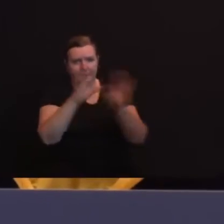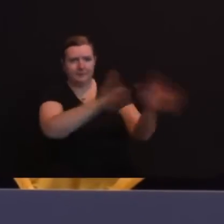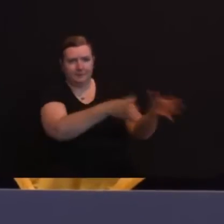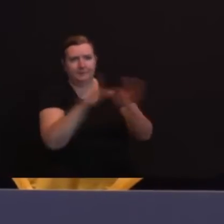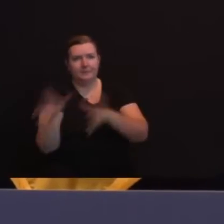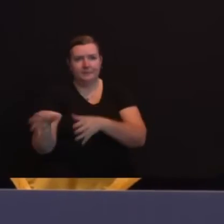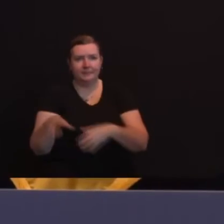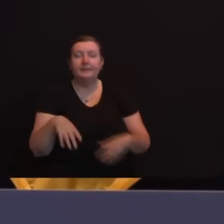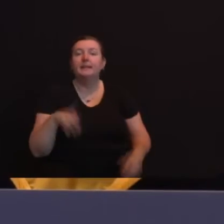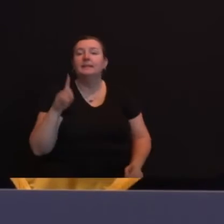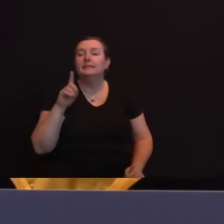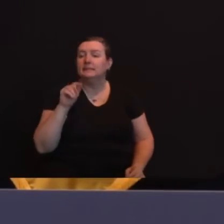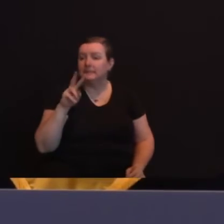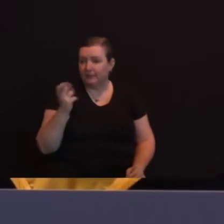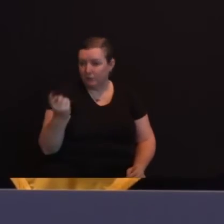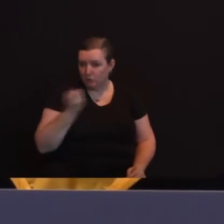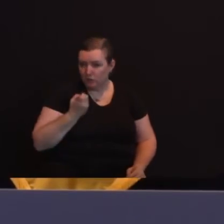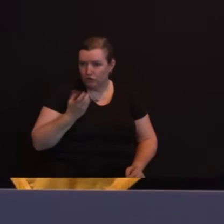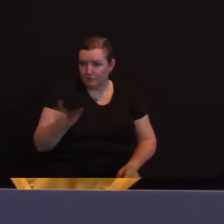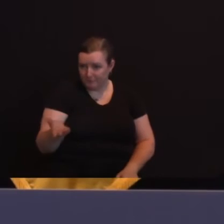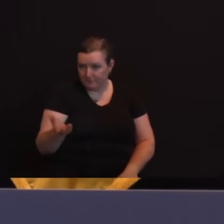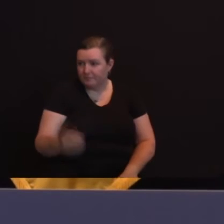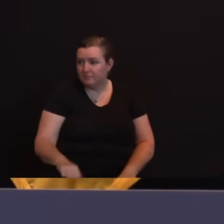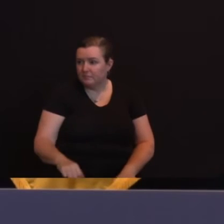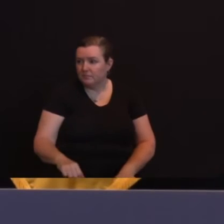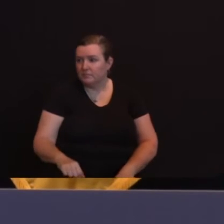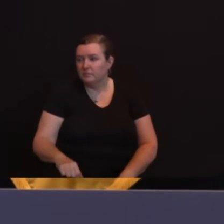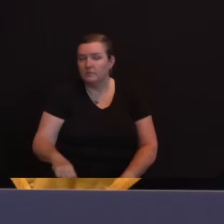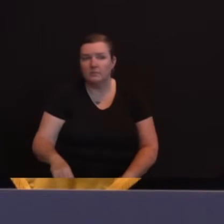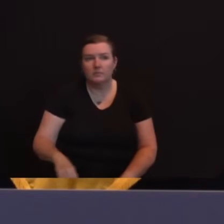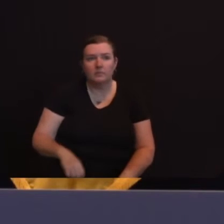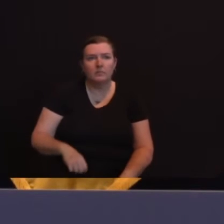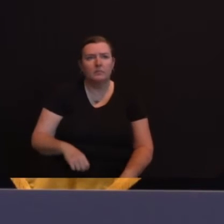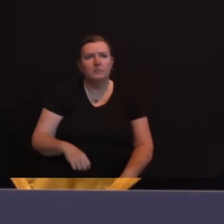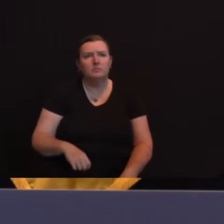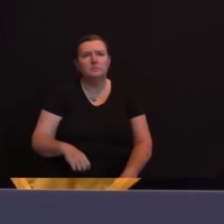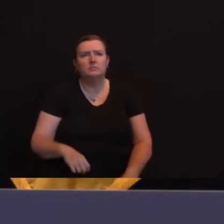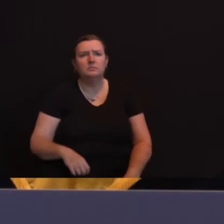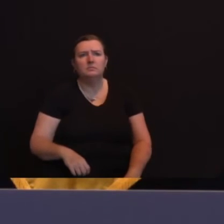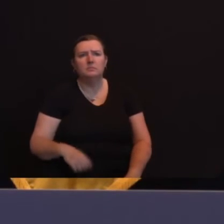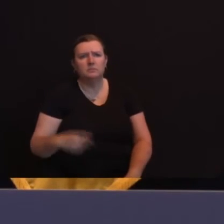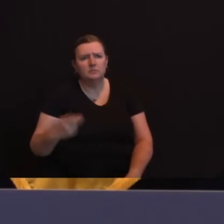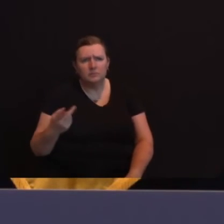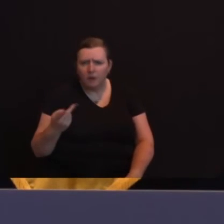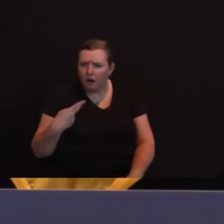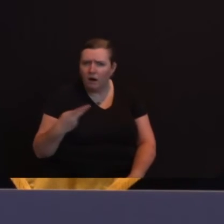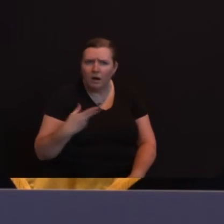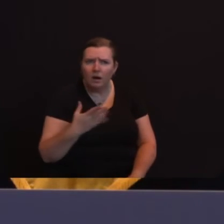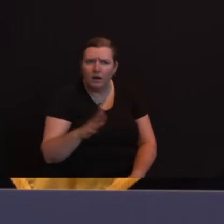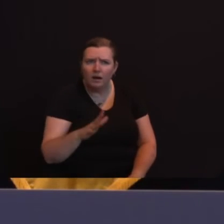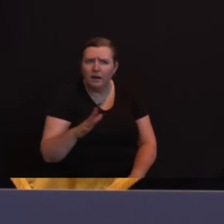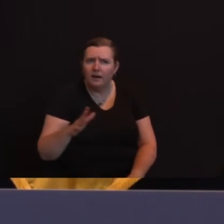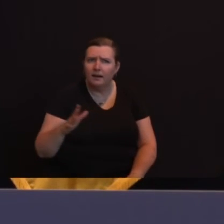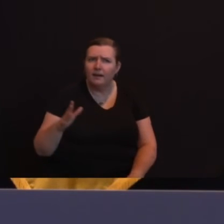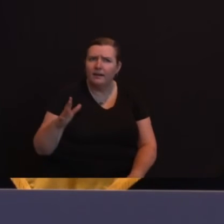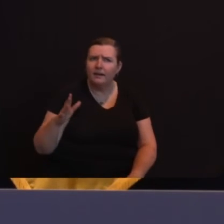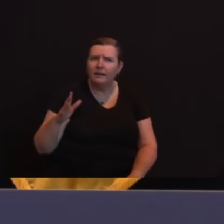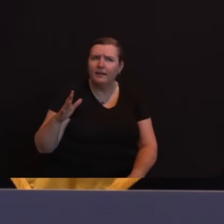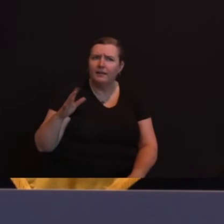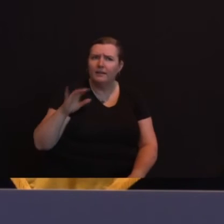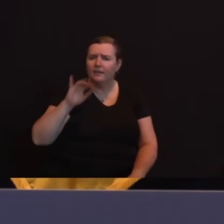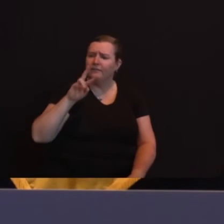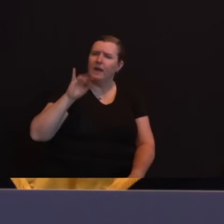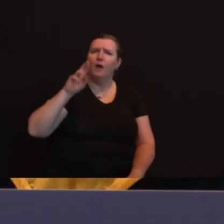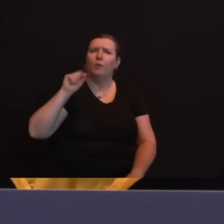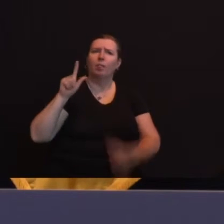had apparently more than a modest viral moment unintentionally on Thursday. I don't mean viral as in virus, by the way, either.